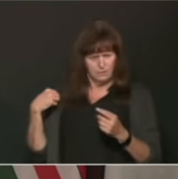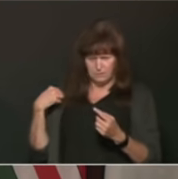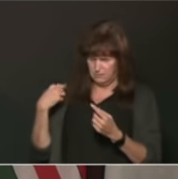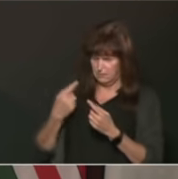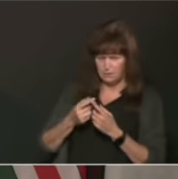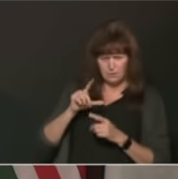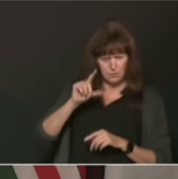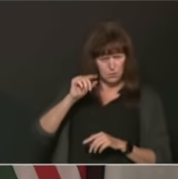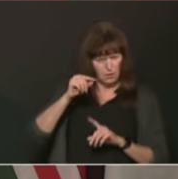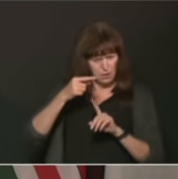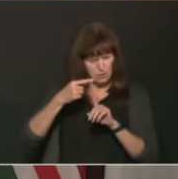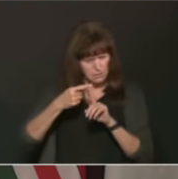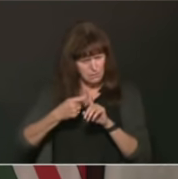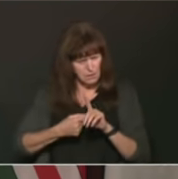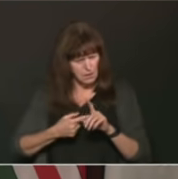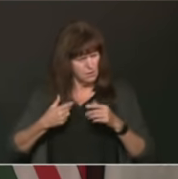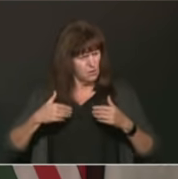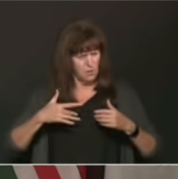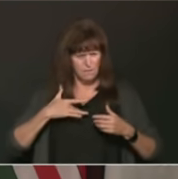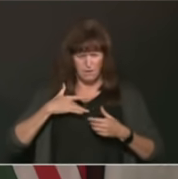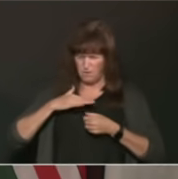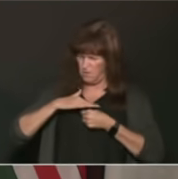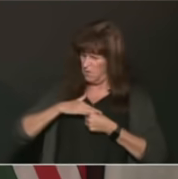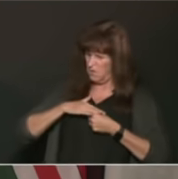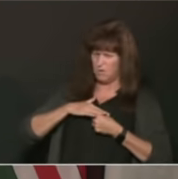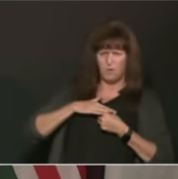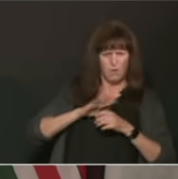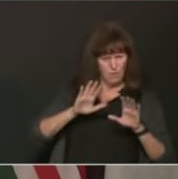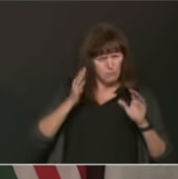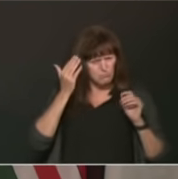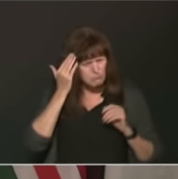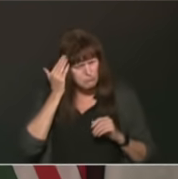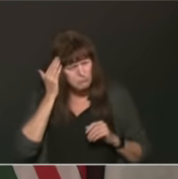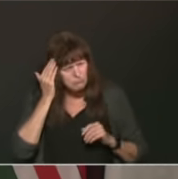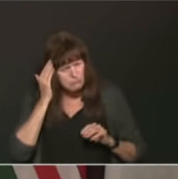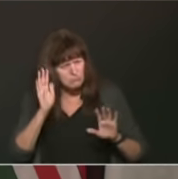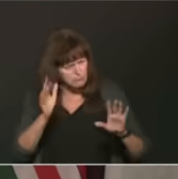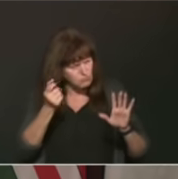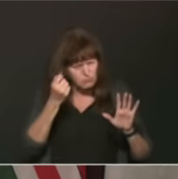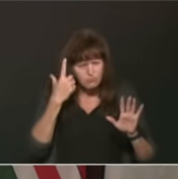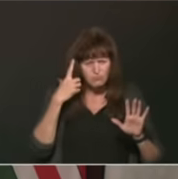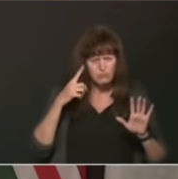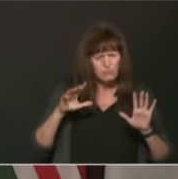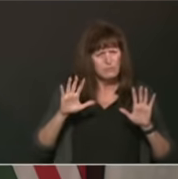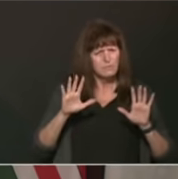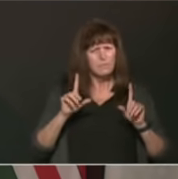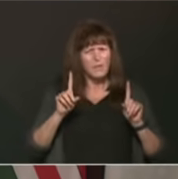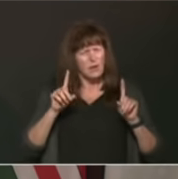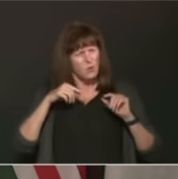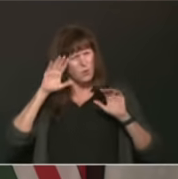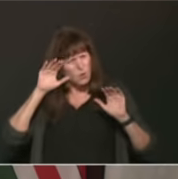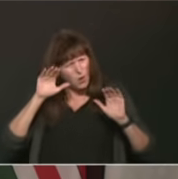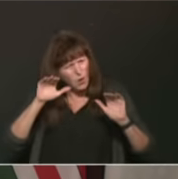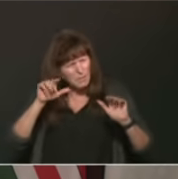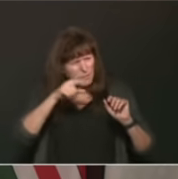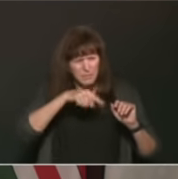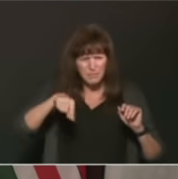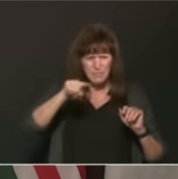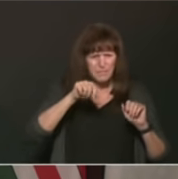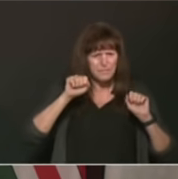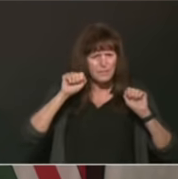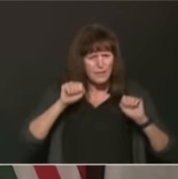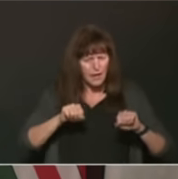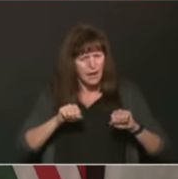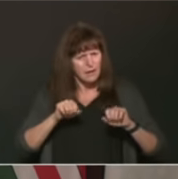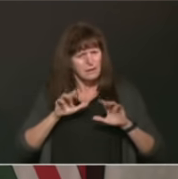times, even distressing. I sincerely hope that you are able to spend time with loved ones this weekend, whether